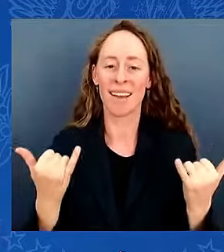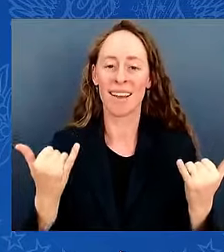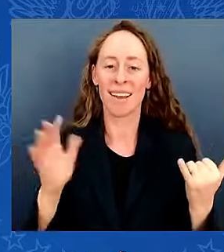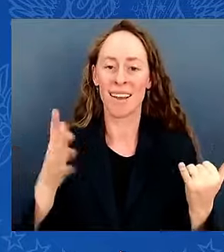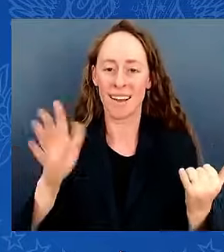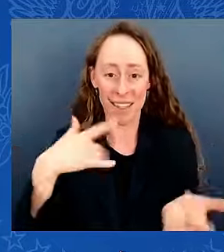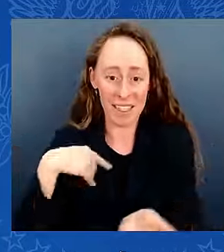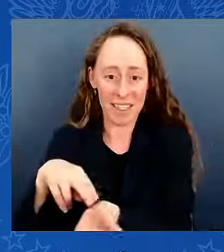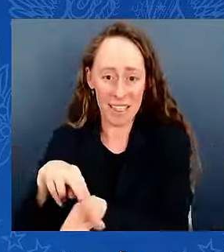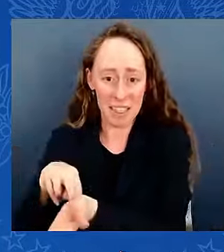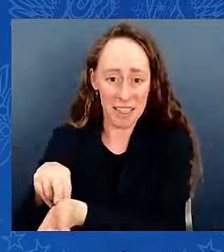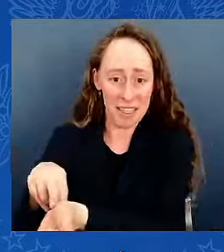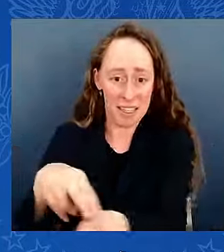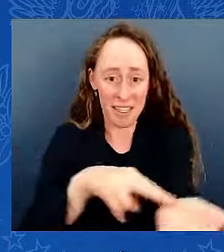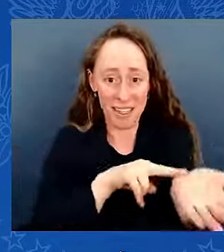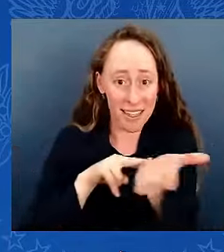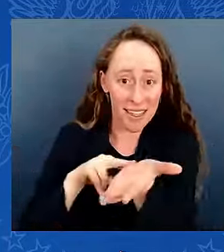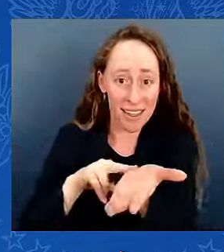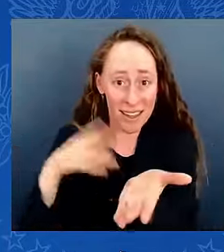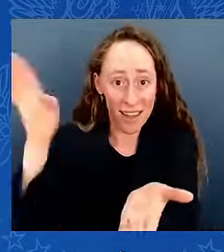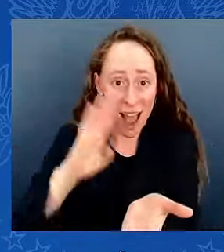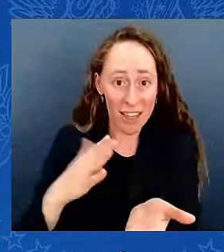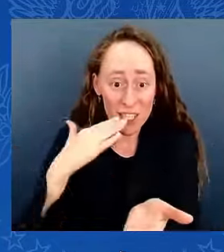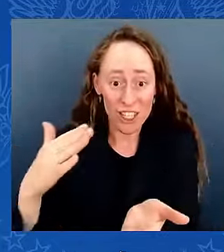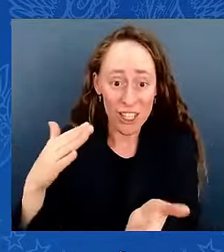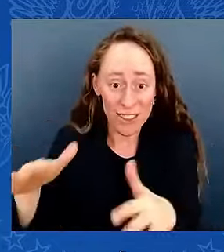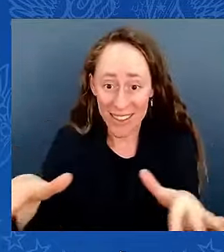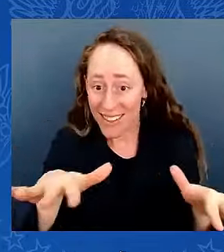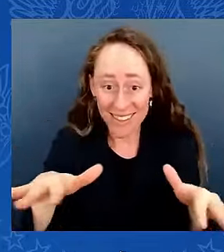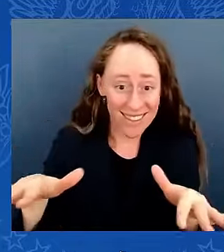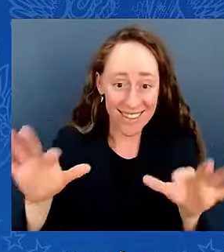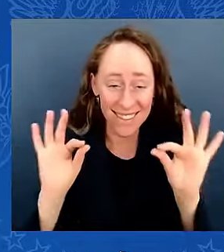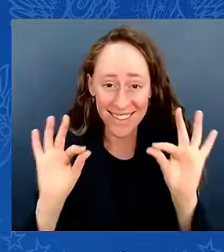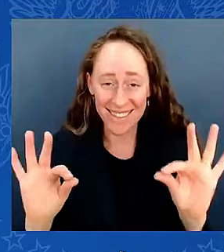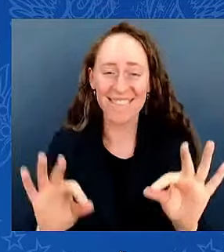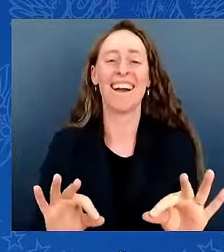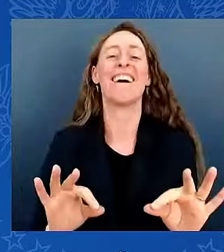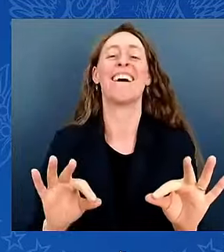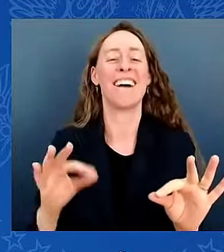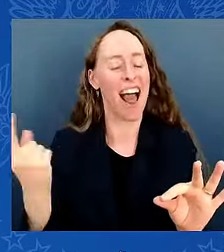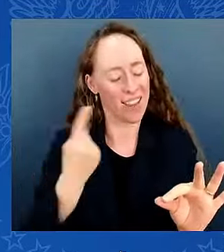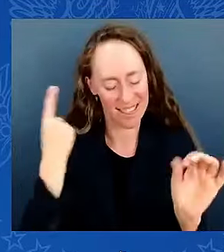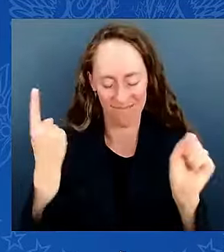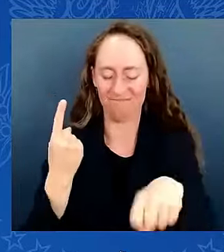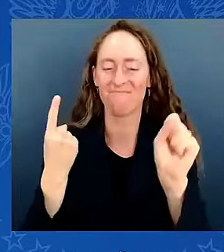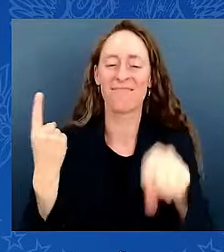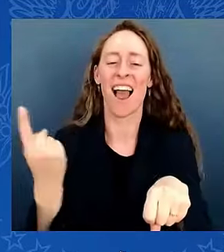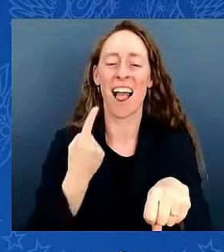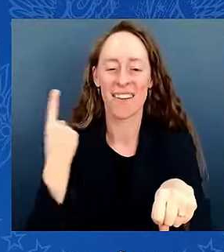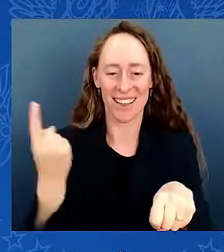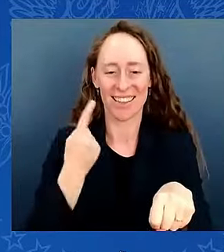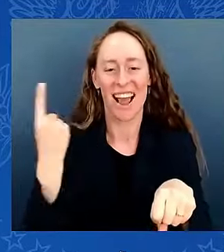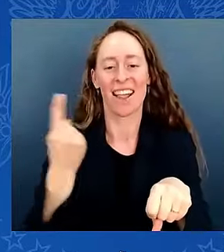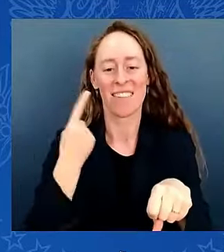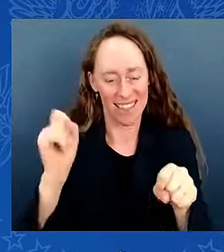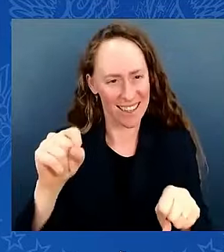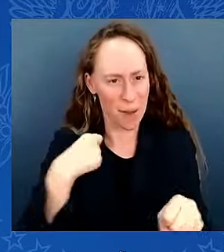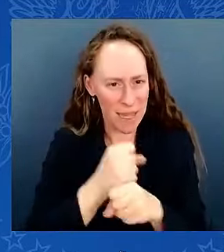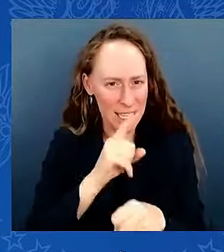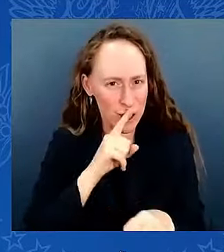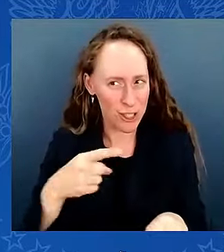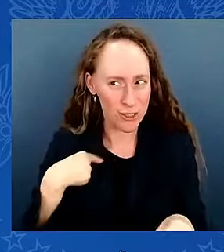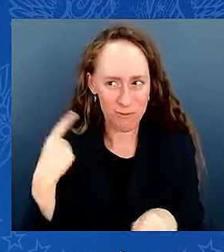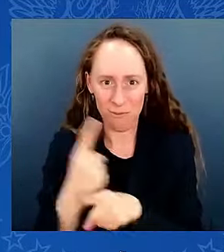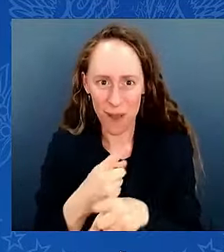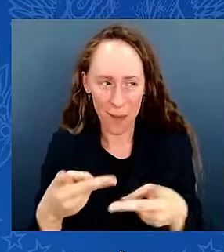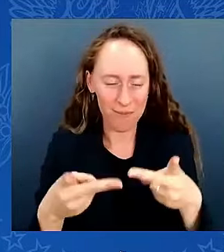all the time? Okay, I just had to make sure I'm in the right place. I'm Trell Thomas from Casson, South Carolina.